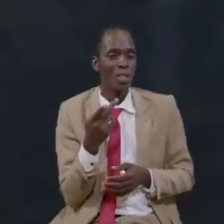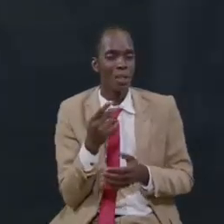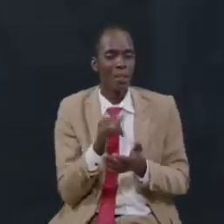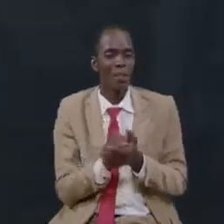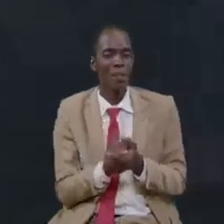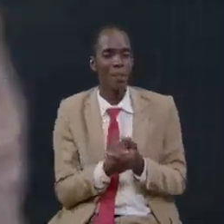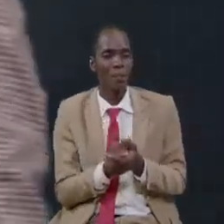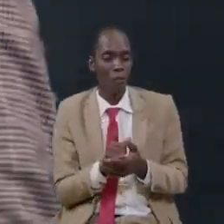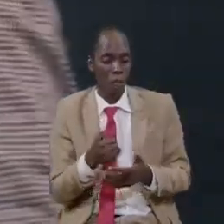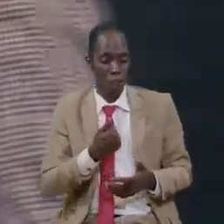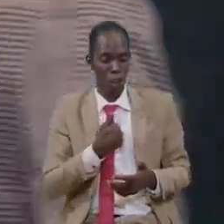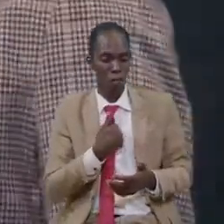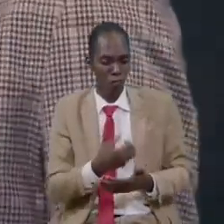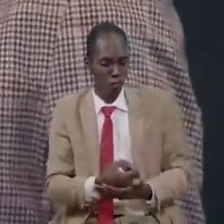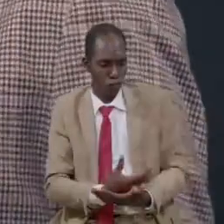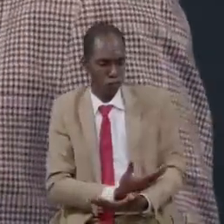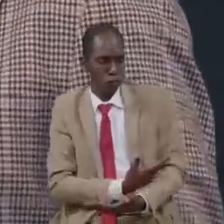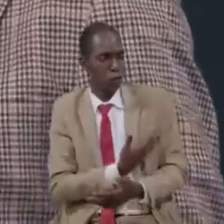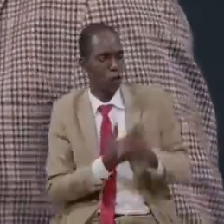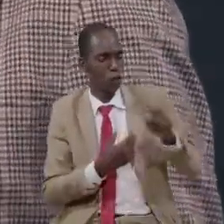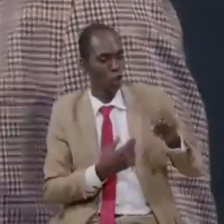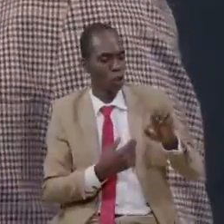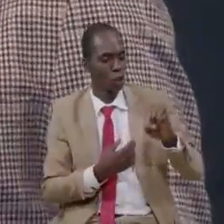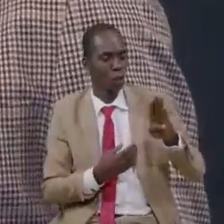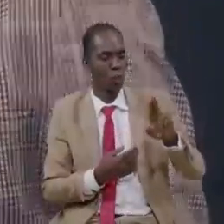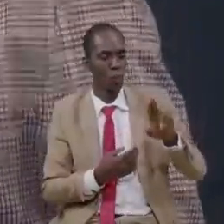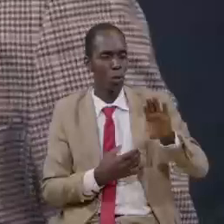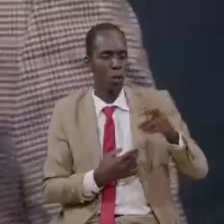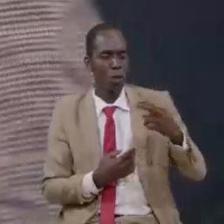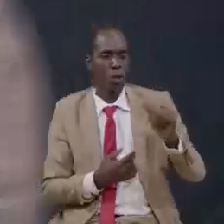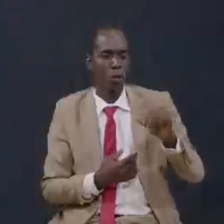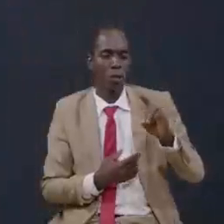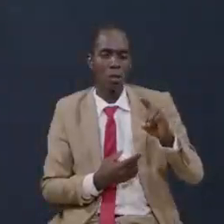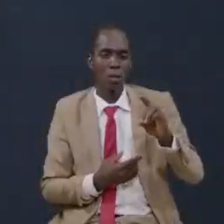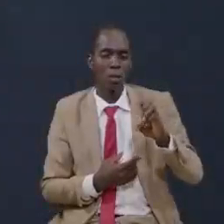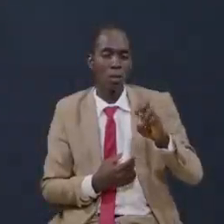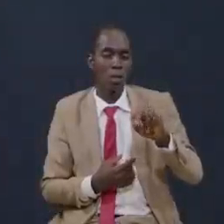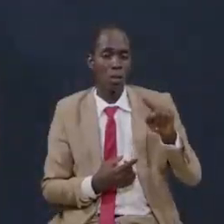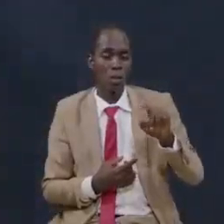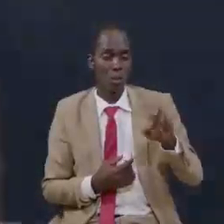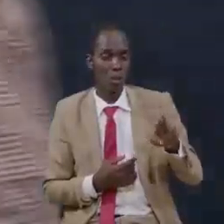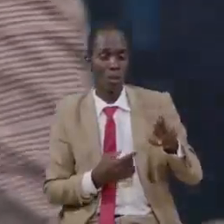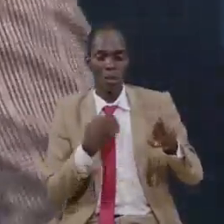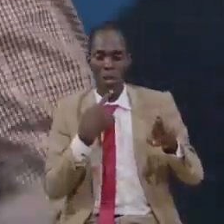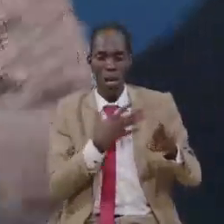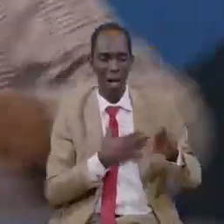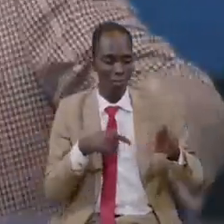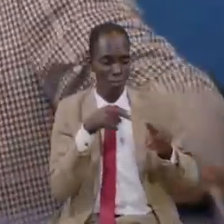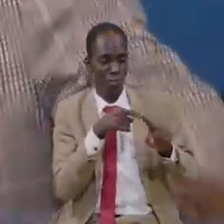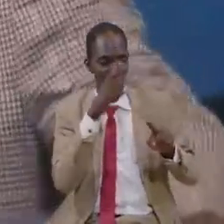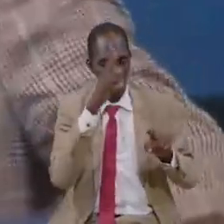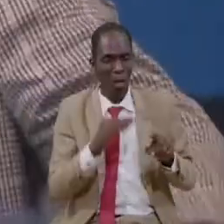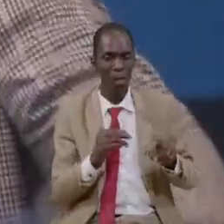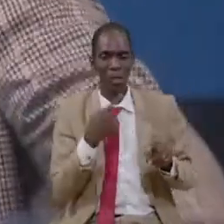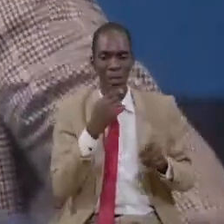Nebuchadnezzar and said, is this not Babylon that I have built for the